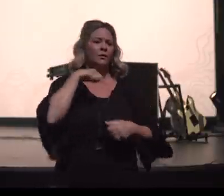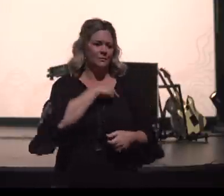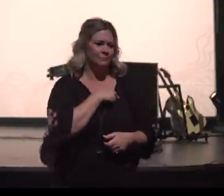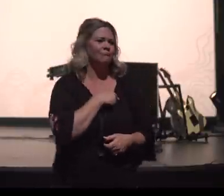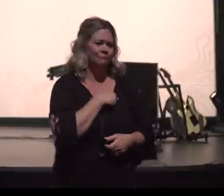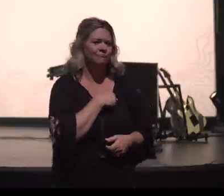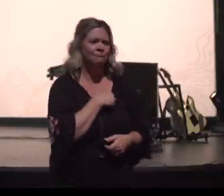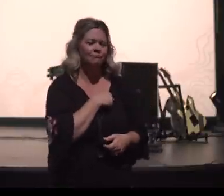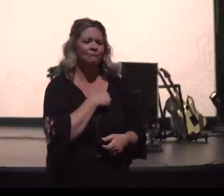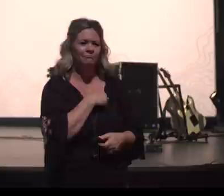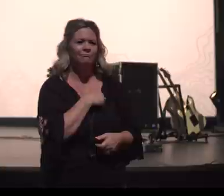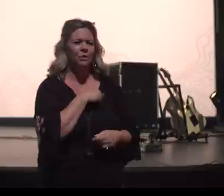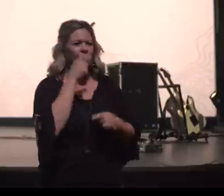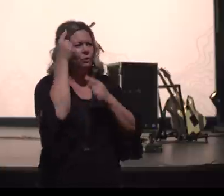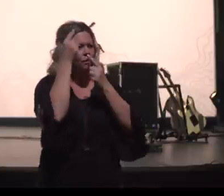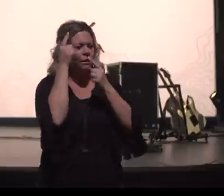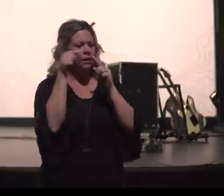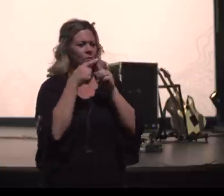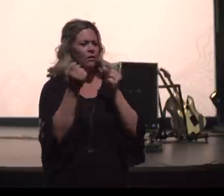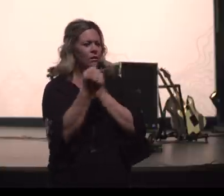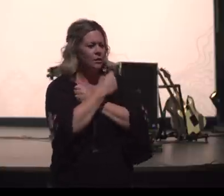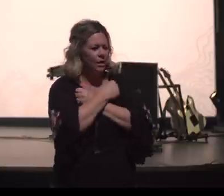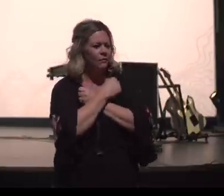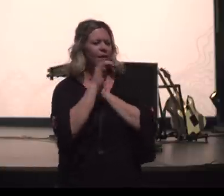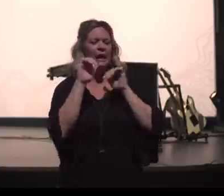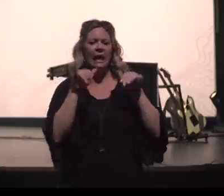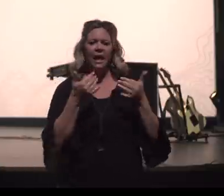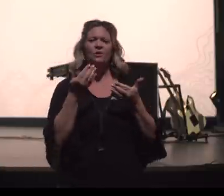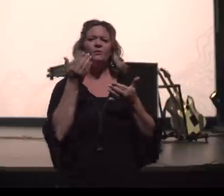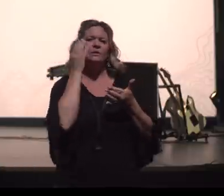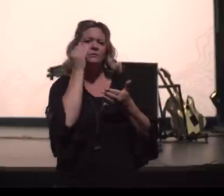Come on, when you think about love and just how you